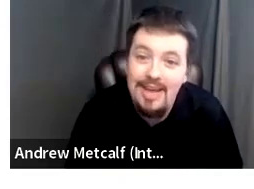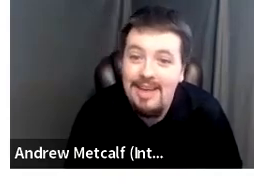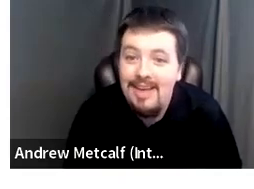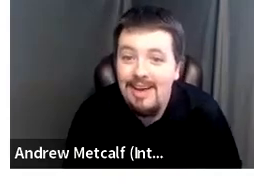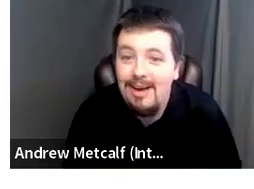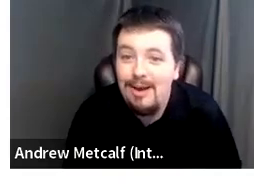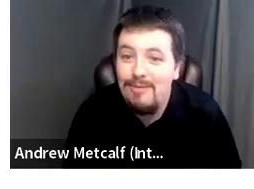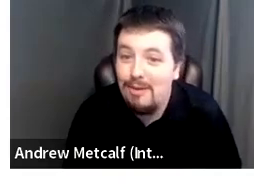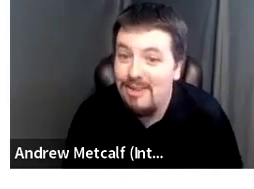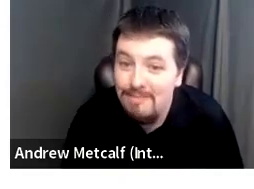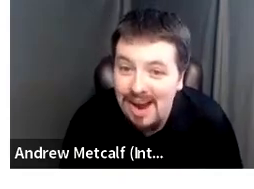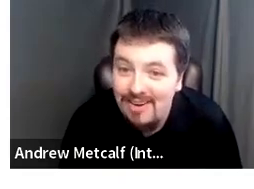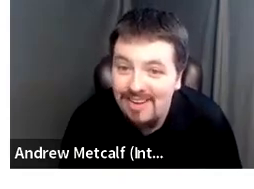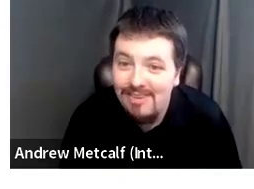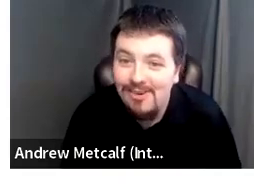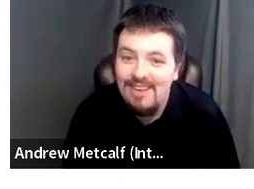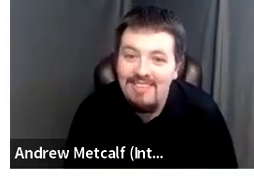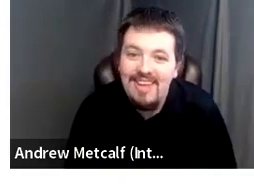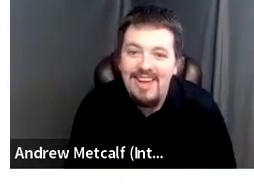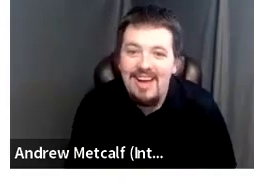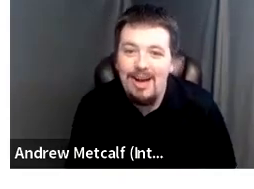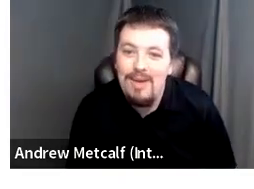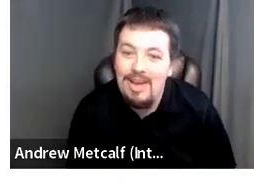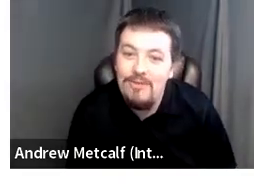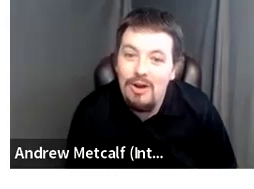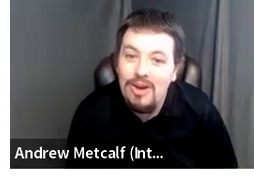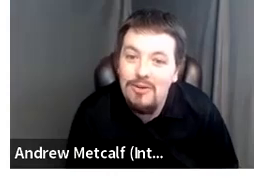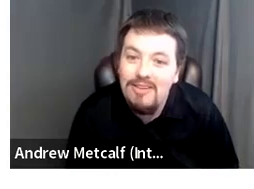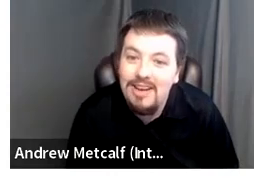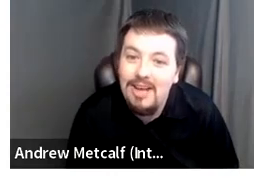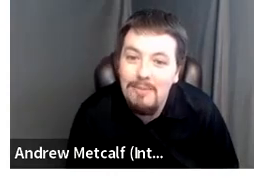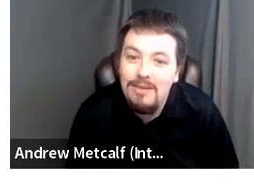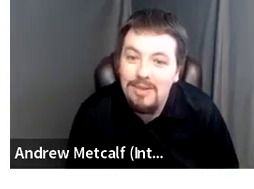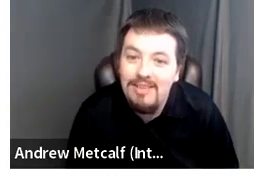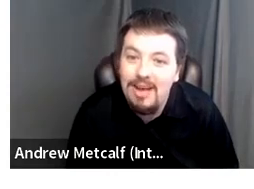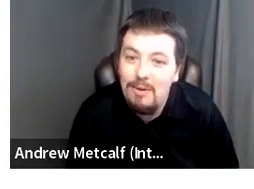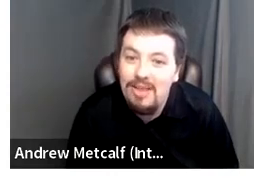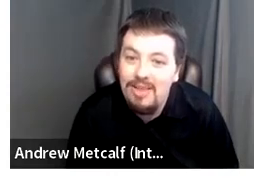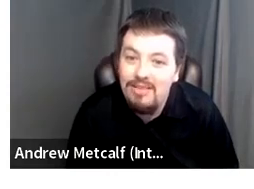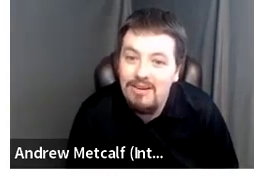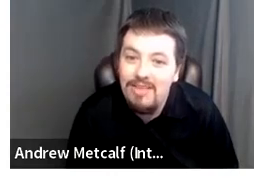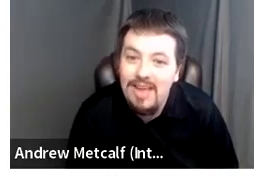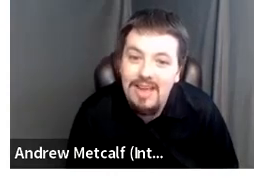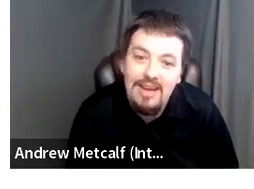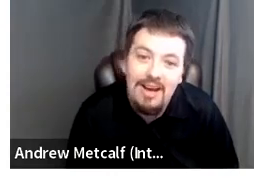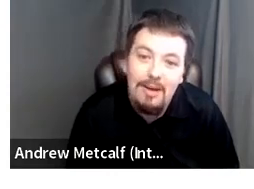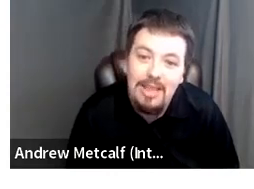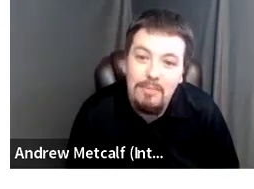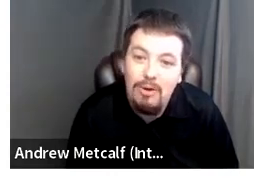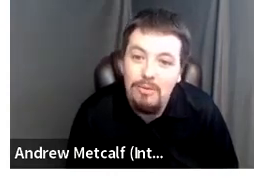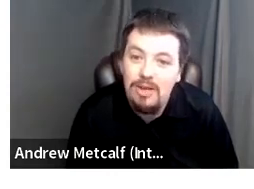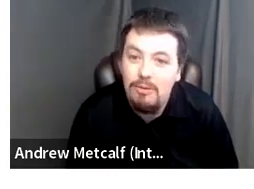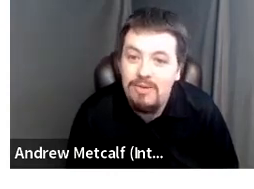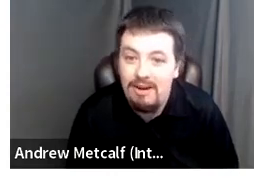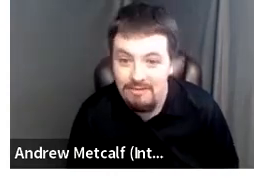are funny, some are inspiring stories. And if y'all are interested in coming, please come. It'll be this Thursday, at